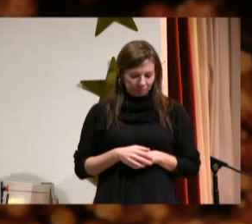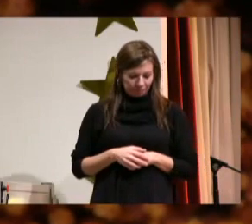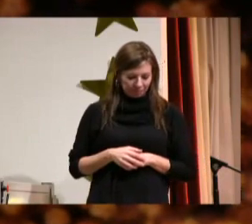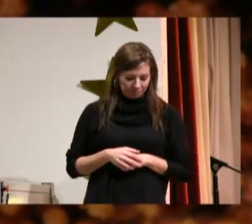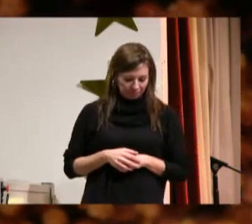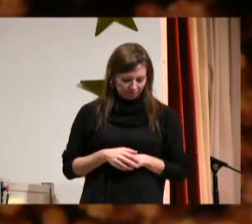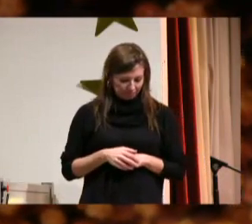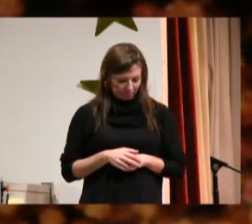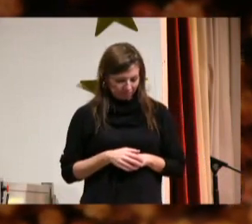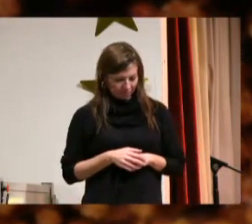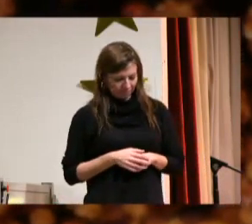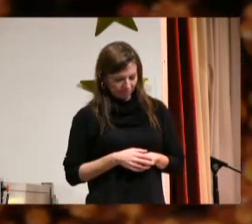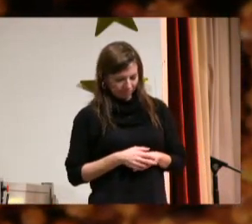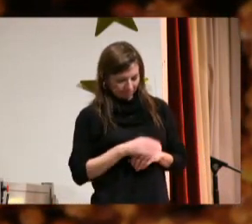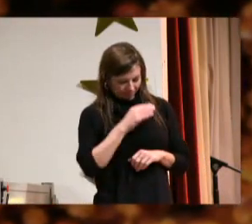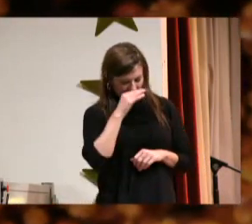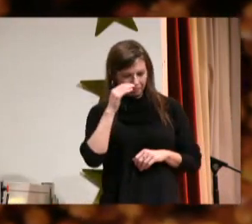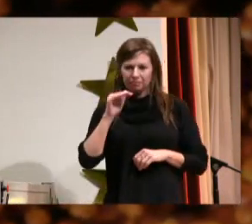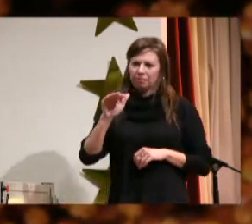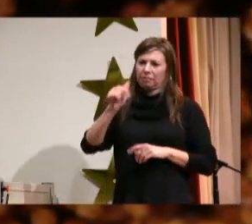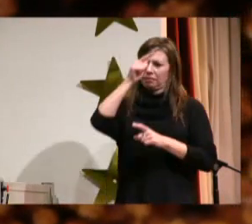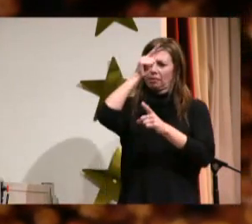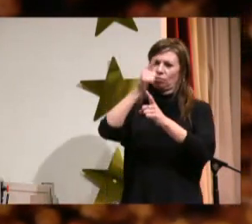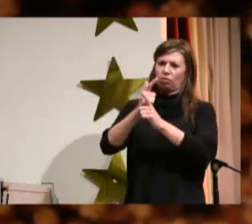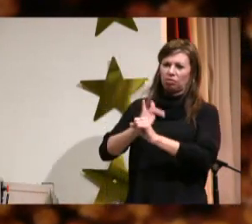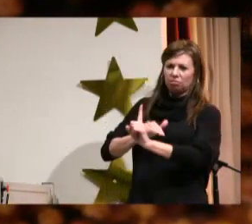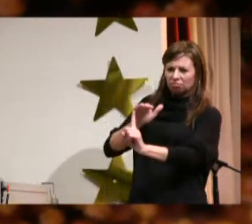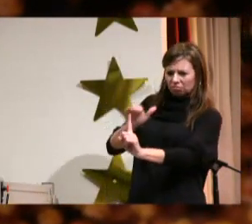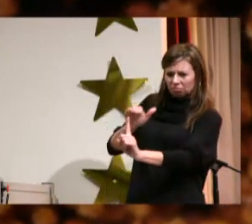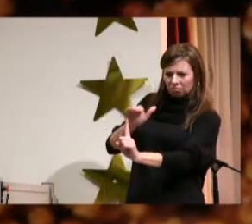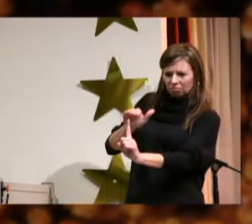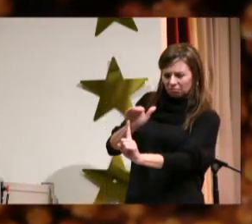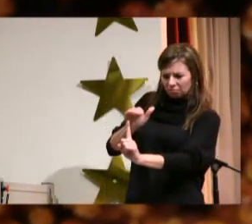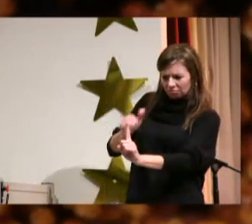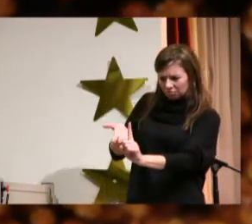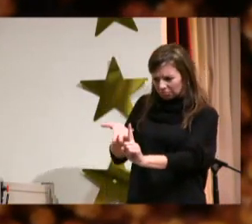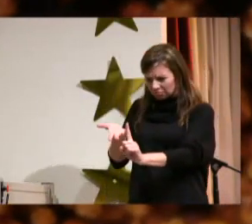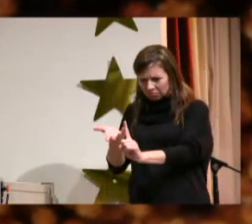yeah. And then I go to my brother,